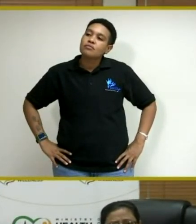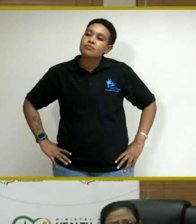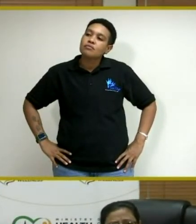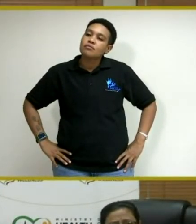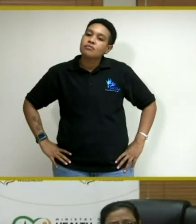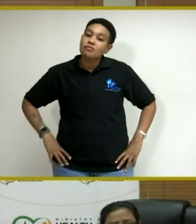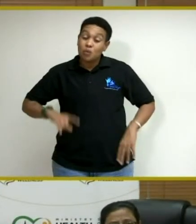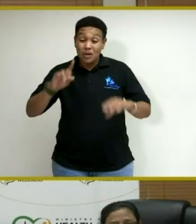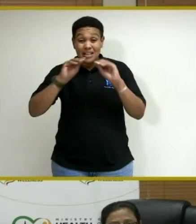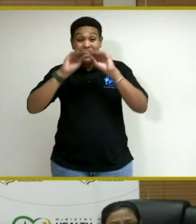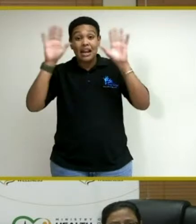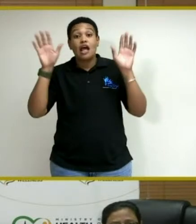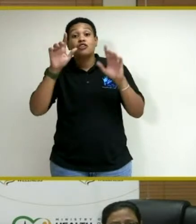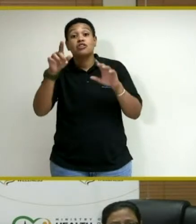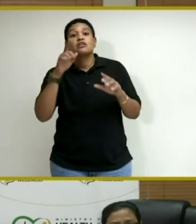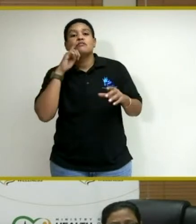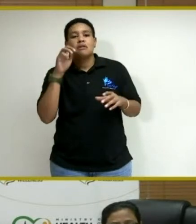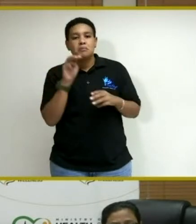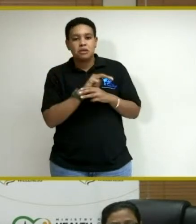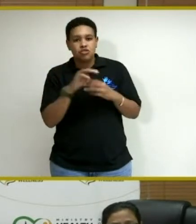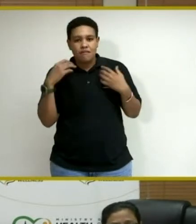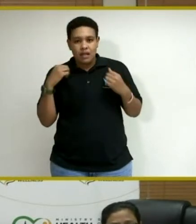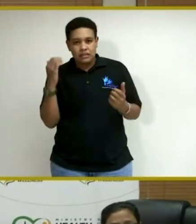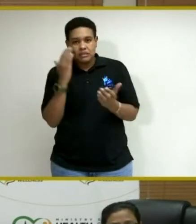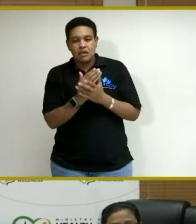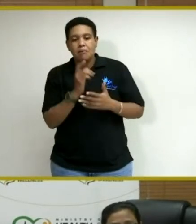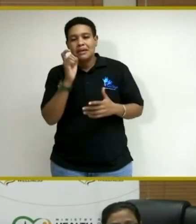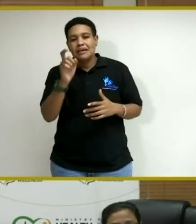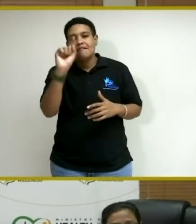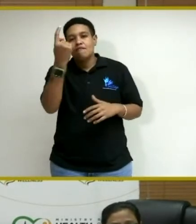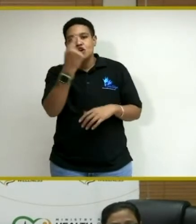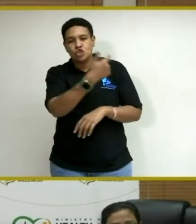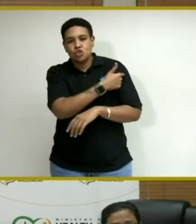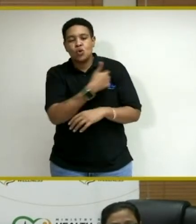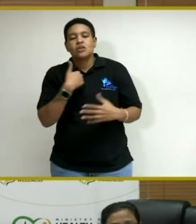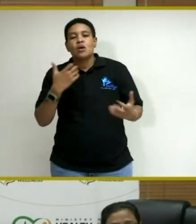giving first doses? Also wanted to know